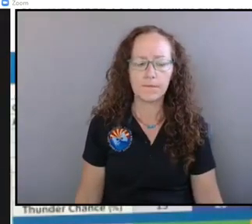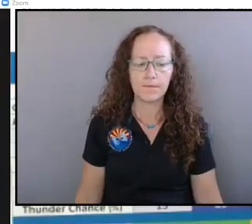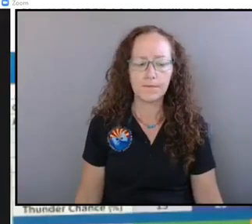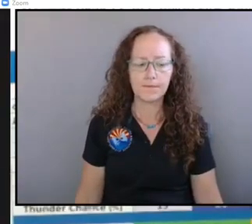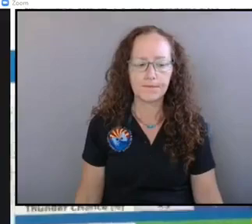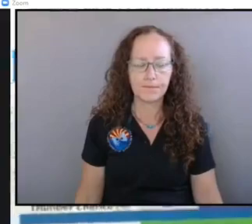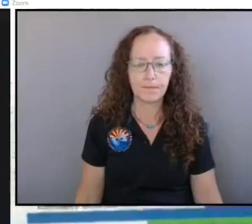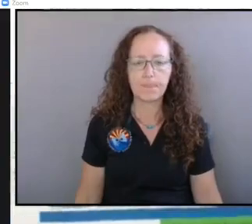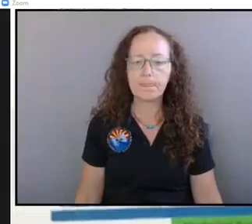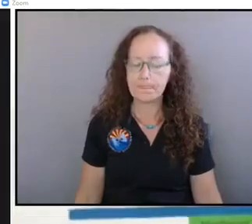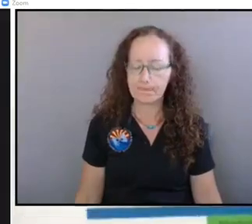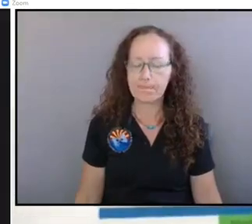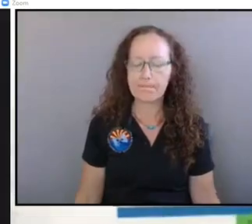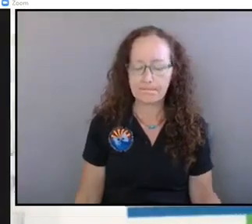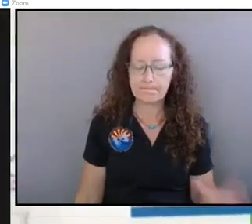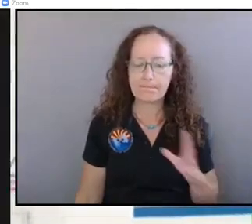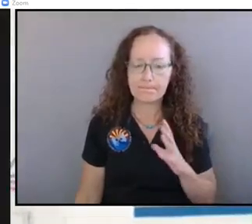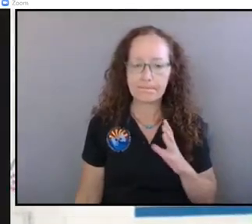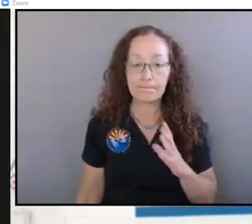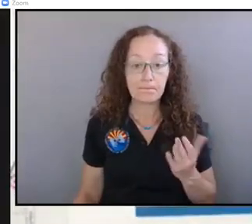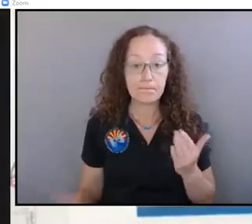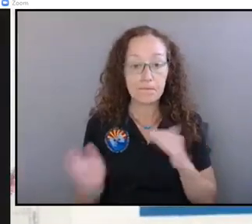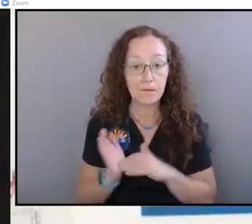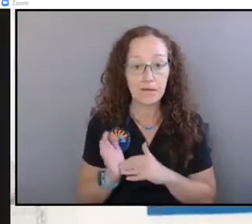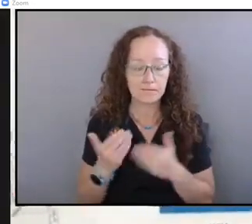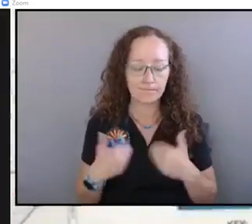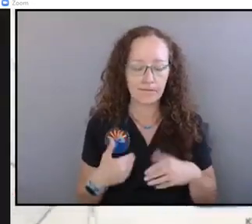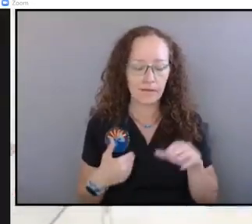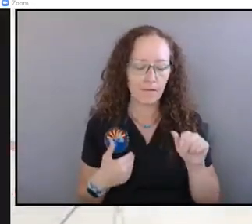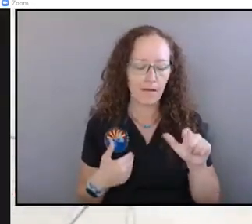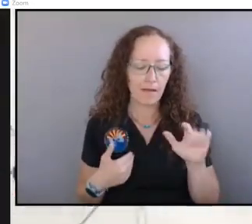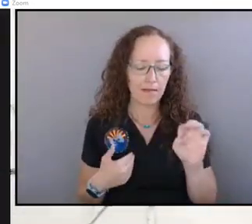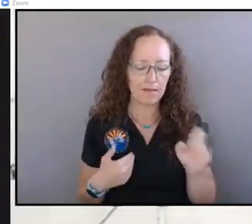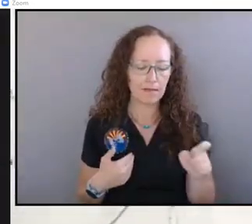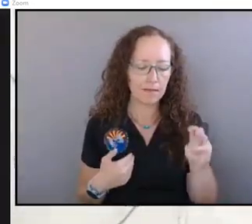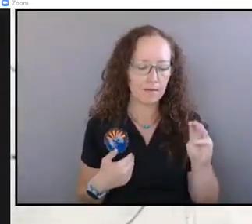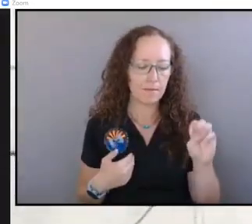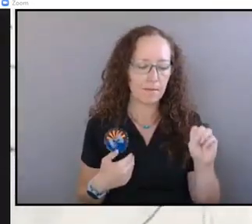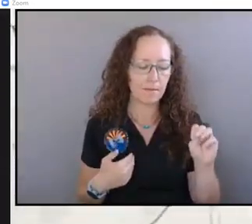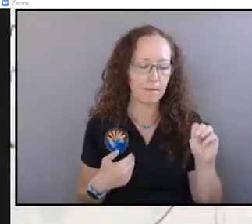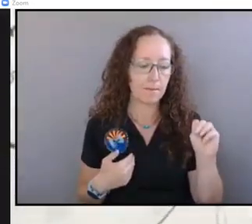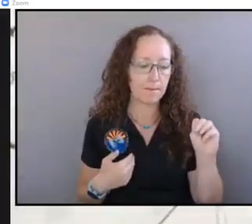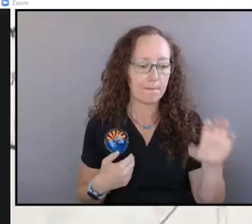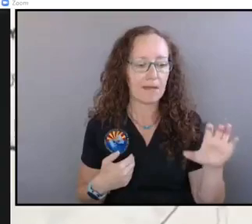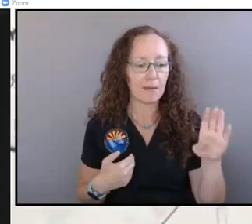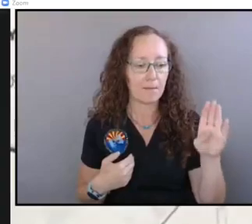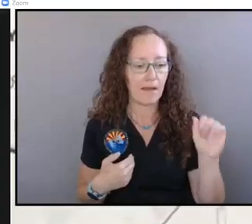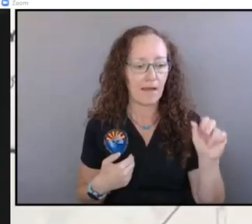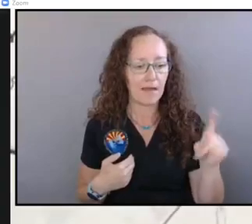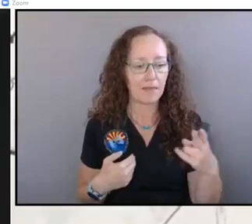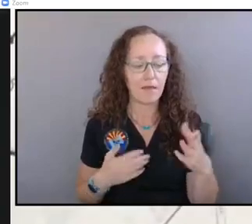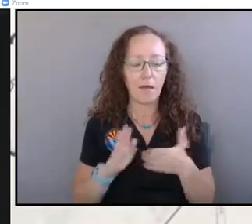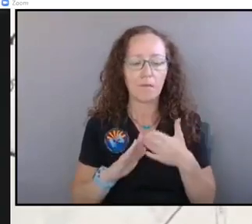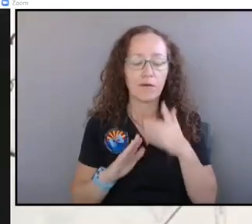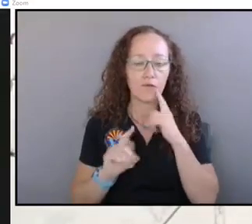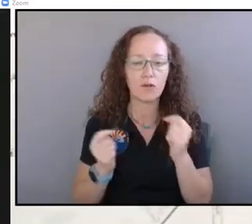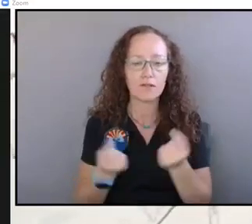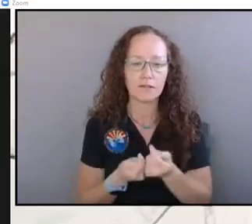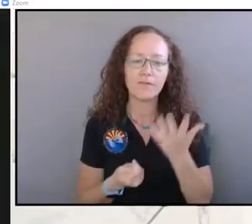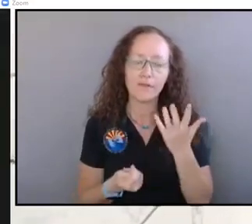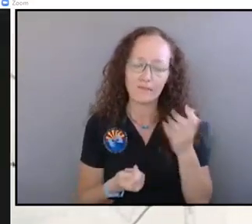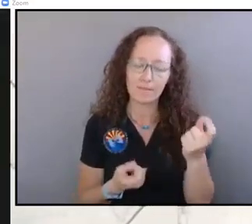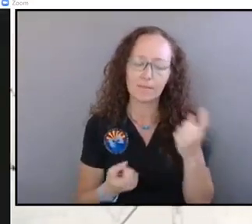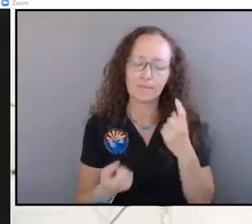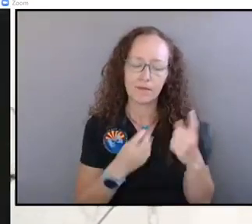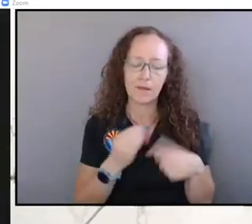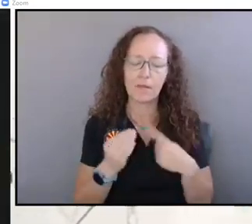All right. Once again, Alex McBath, operations for Team 5. A lot of questions about structure protection, so